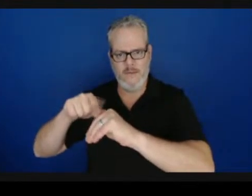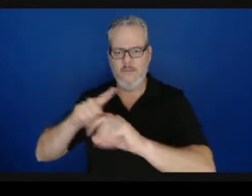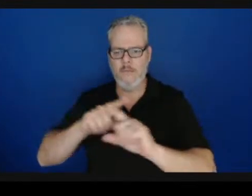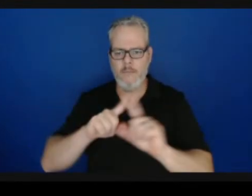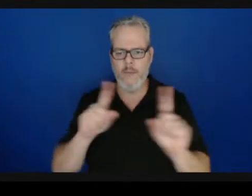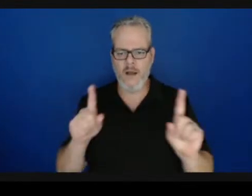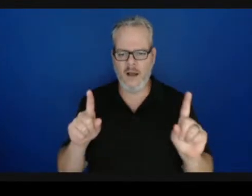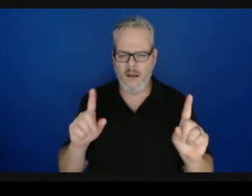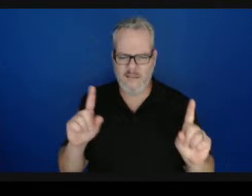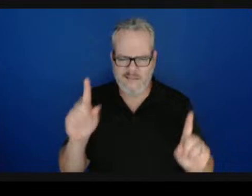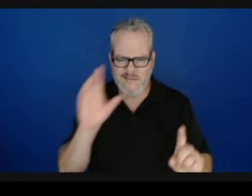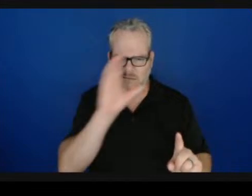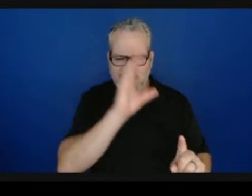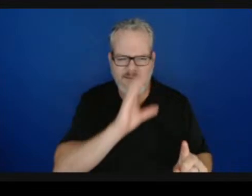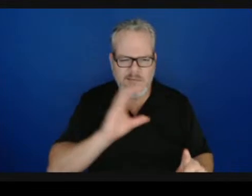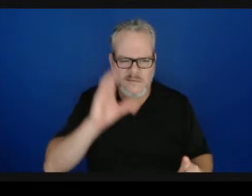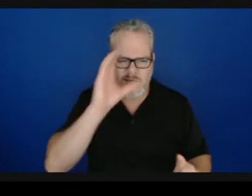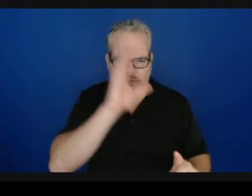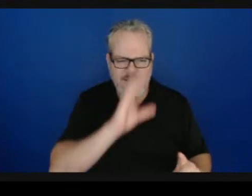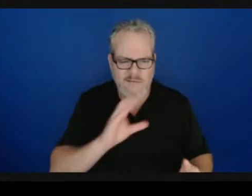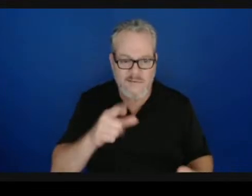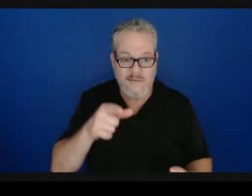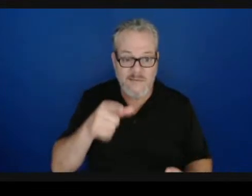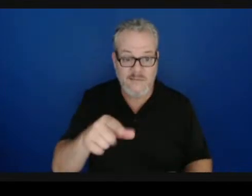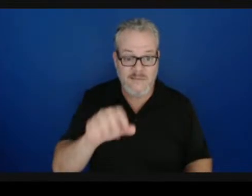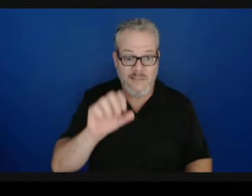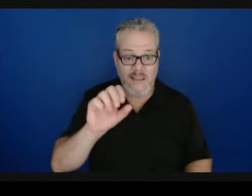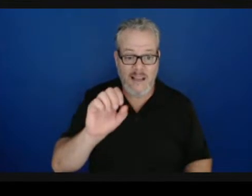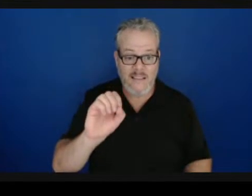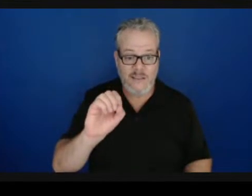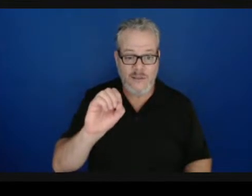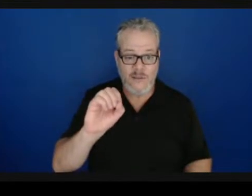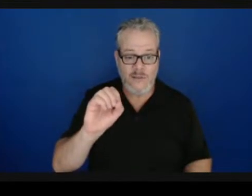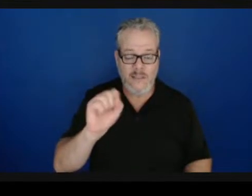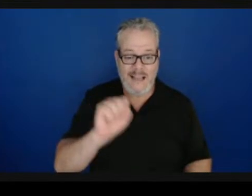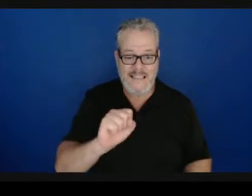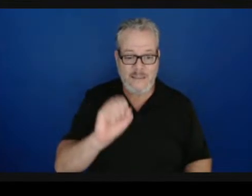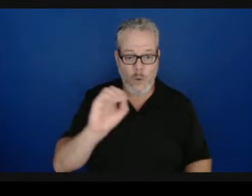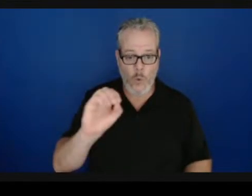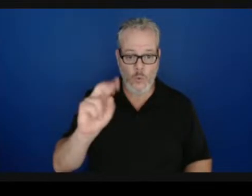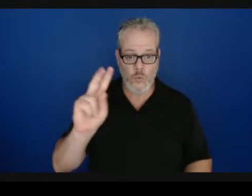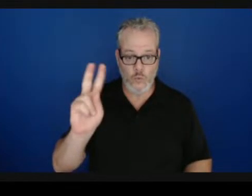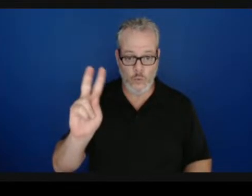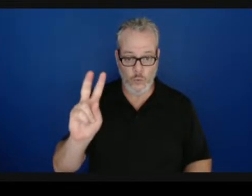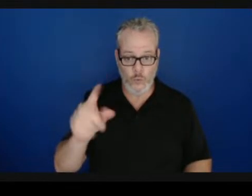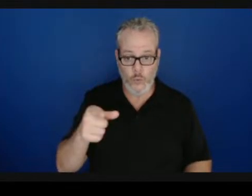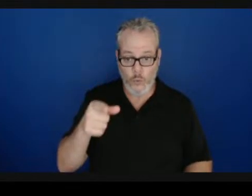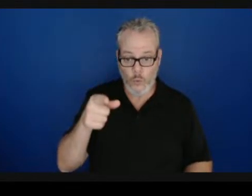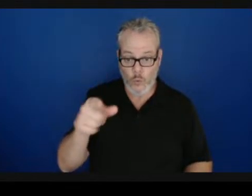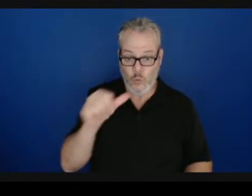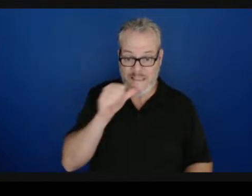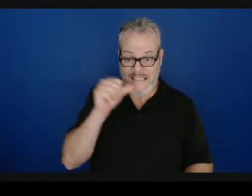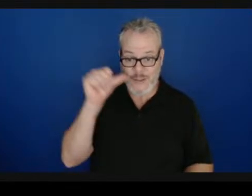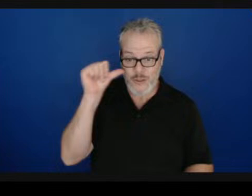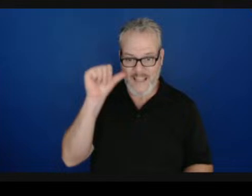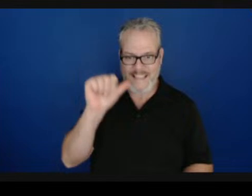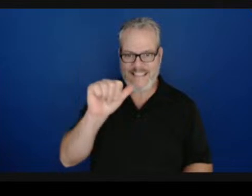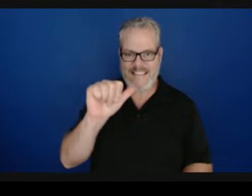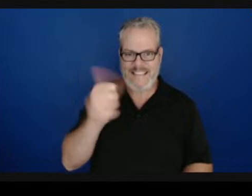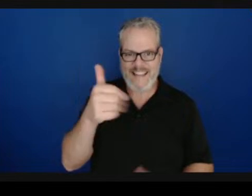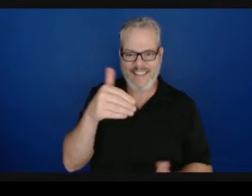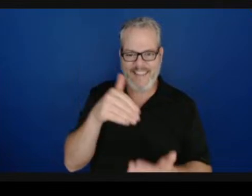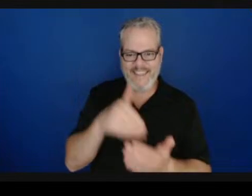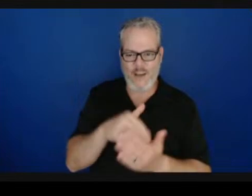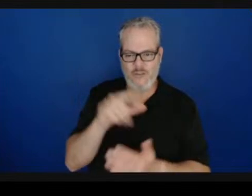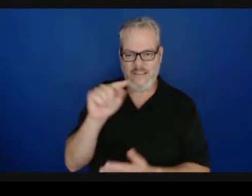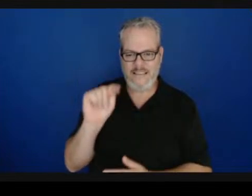where is it here? Sulfur dioxide rates on September 18th yesterday were 10,000 tons per day for the new vent that